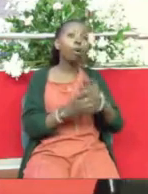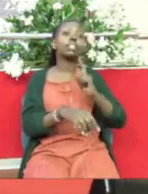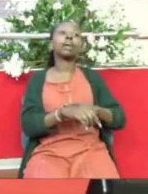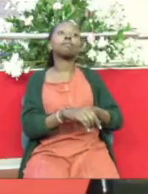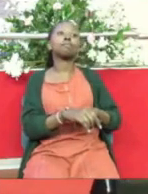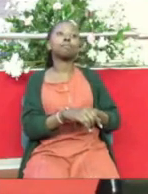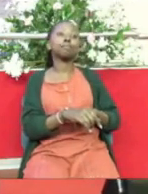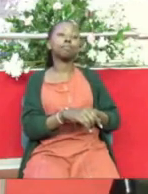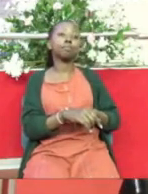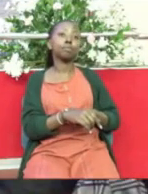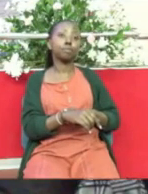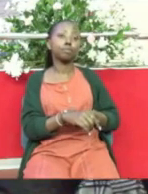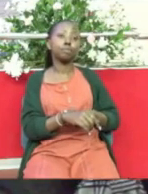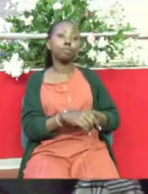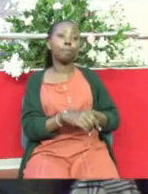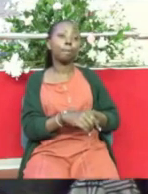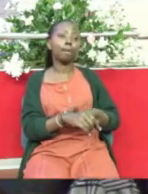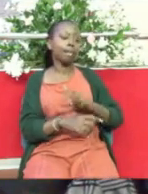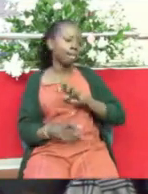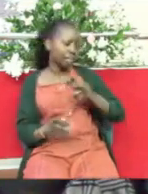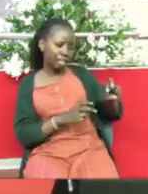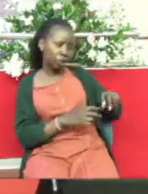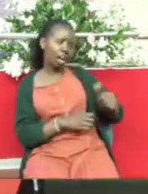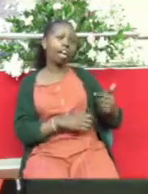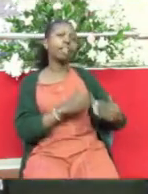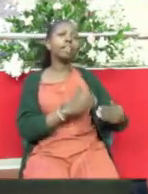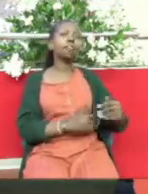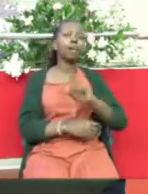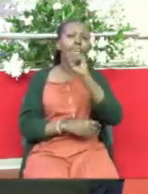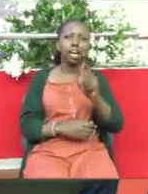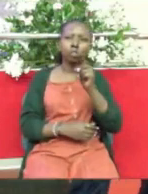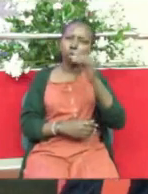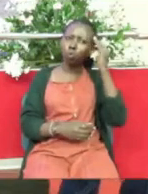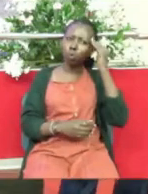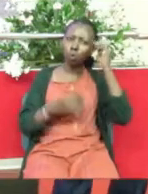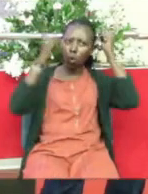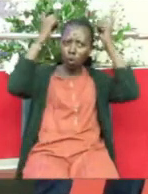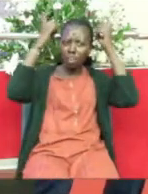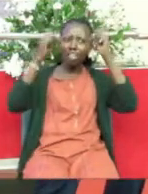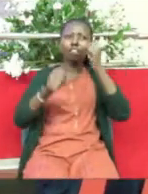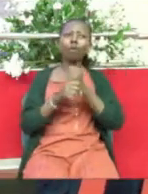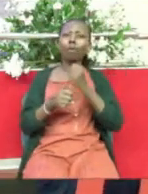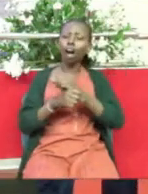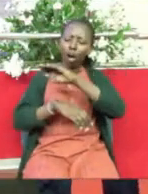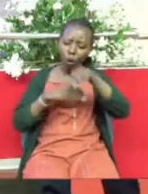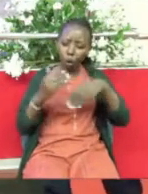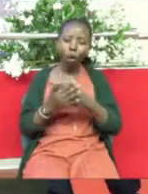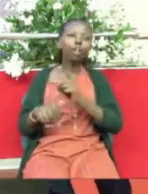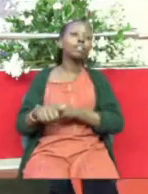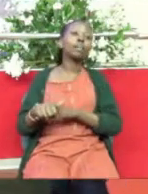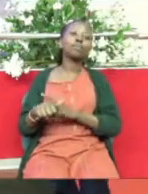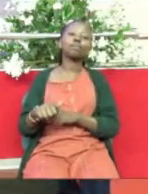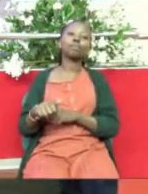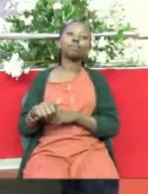muulize kwamba wajua shetani huwa kazini kila wakati. Turn to the other one and ask them, do you know the devil is working full-time? Mgeukie huyo mwingine